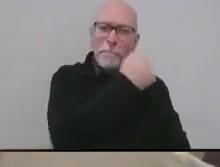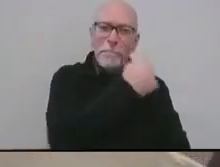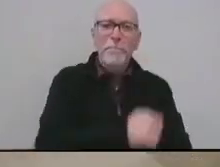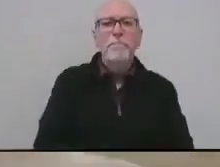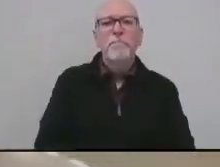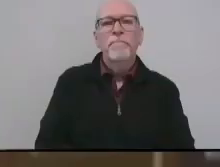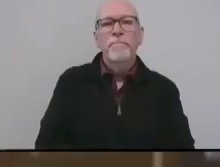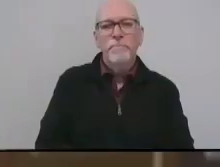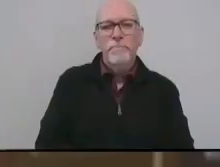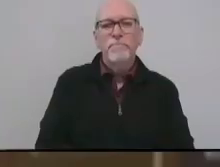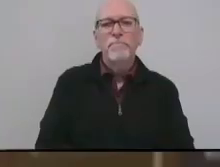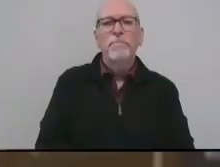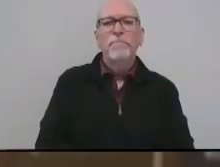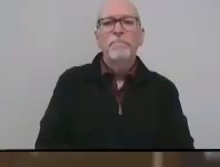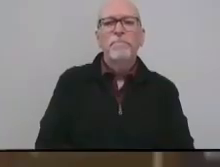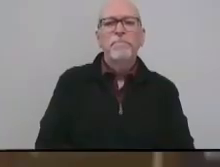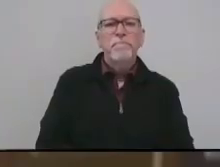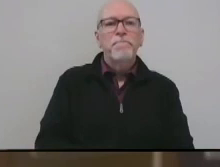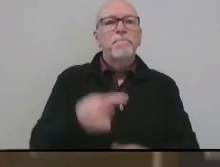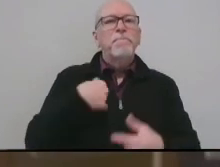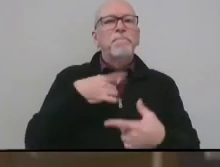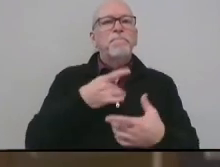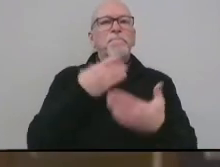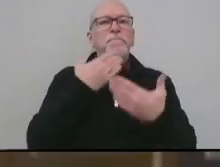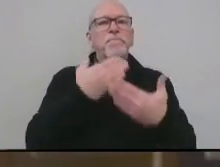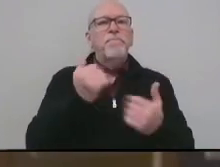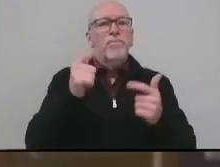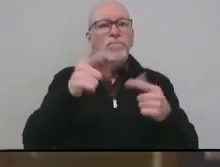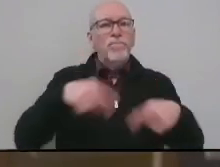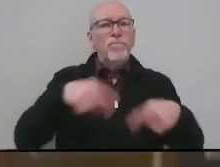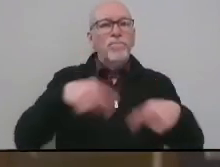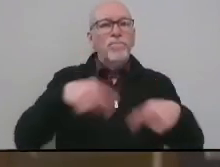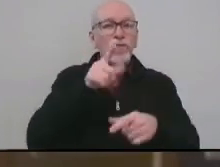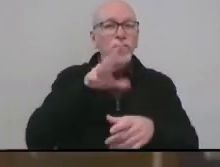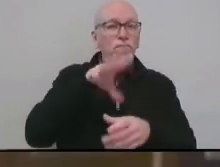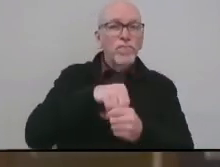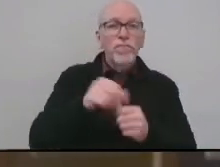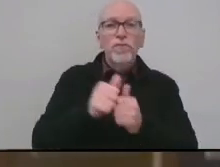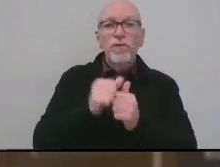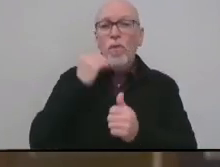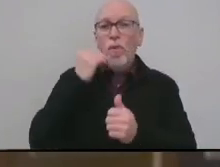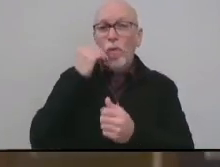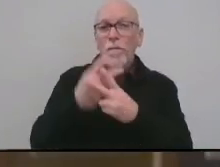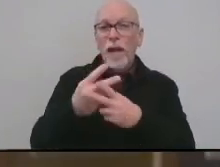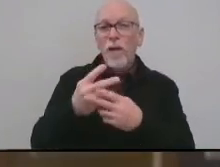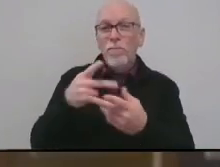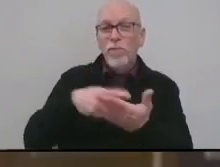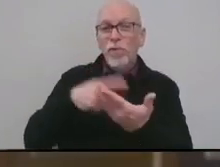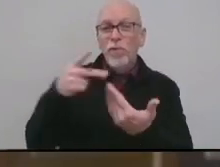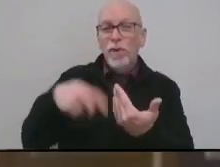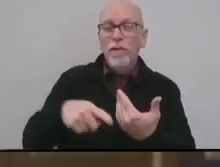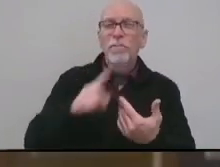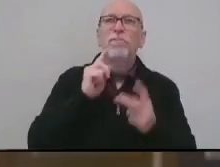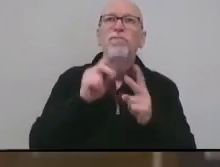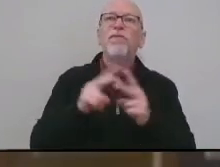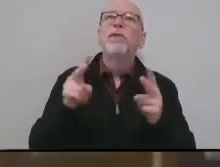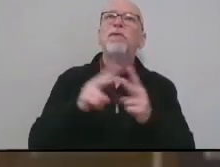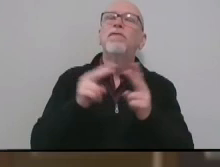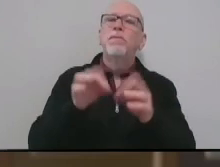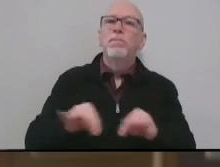Done. Just like to thank all of you who are participating in the Homebound program. It's a very, very important aspect of the